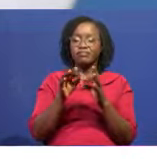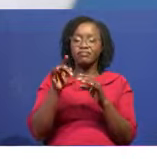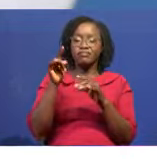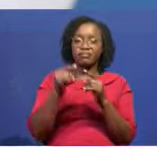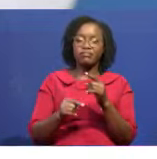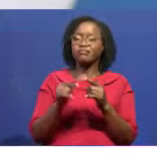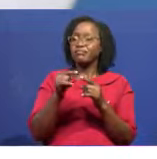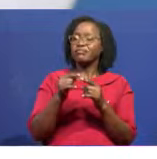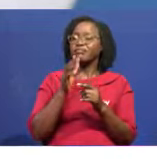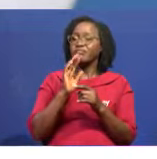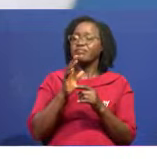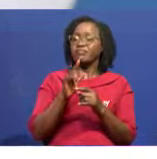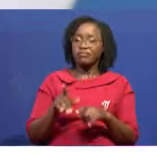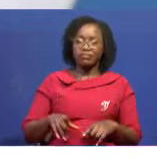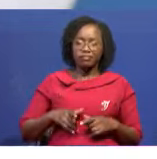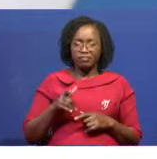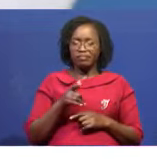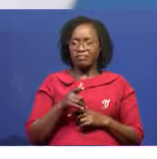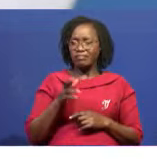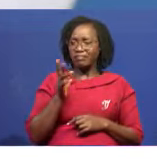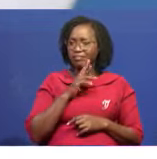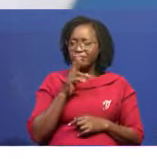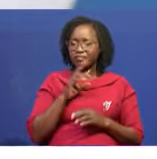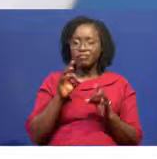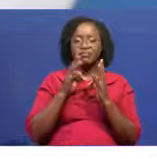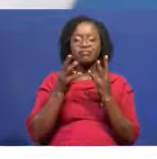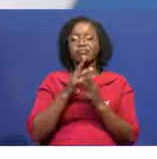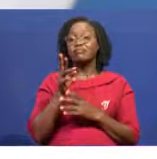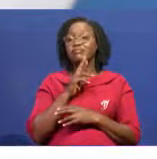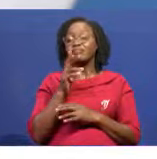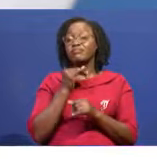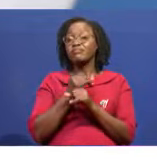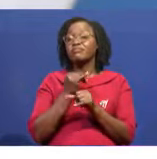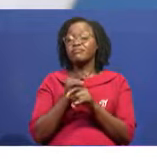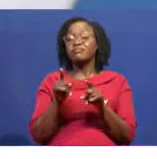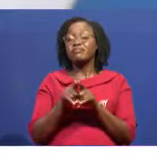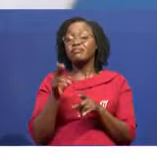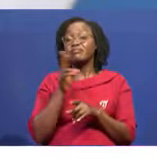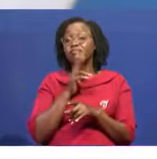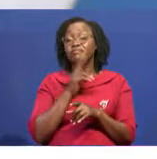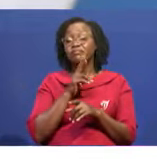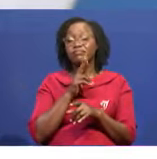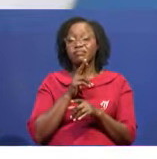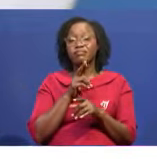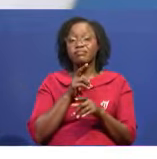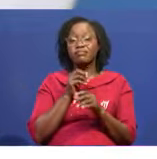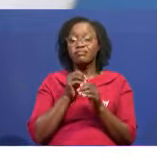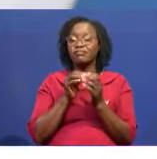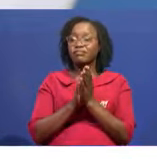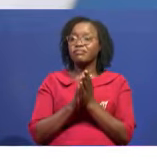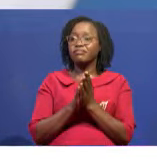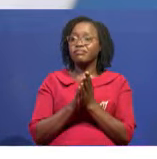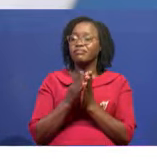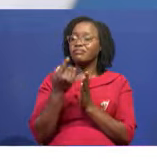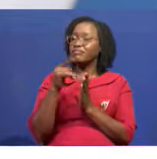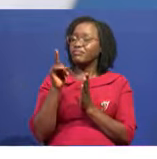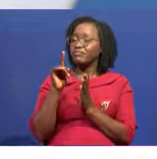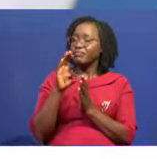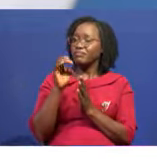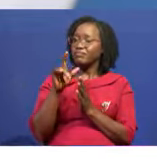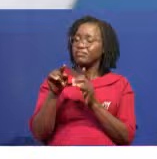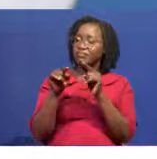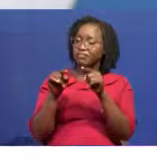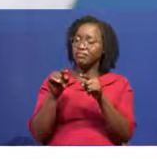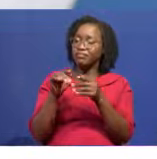speak, then my life is at risk, my family is at risk, and my job is at risk. So by passing the whistleblowers bill, it will mean that